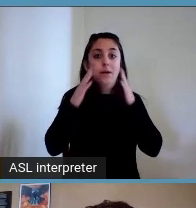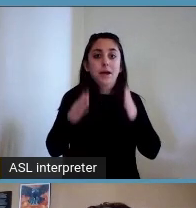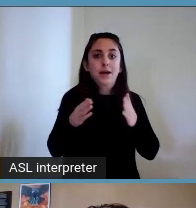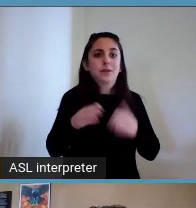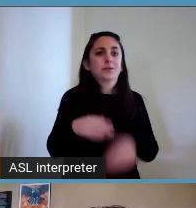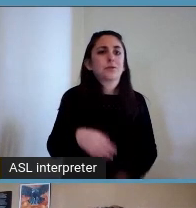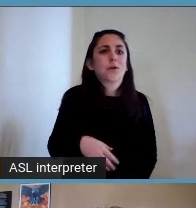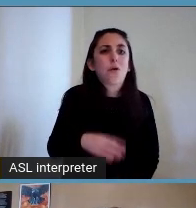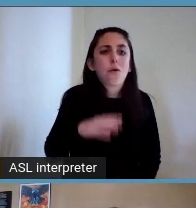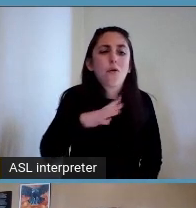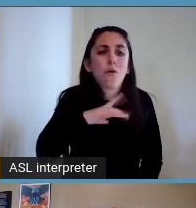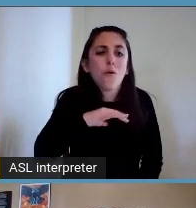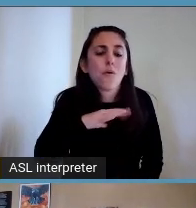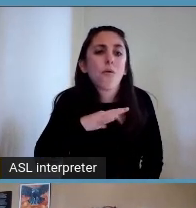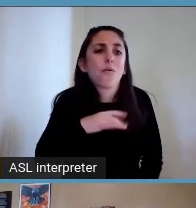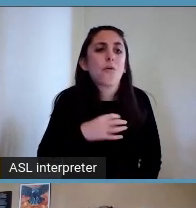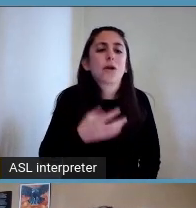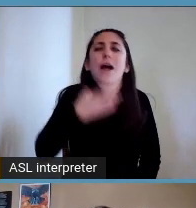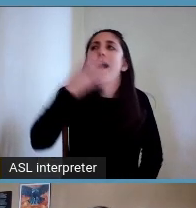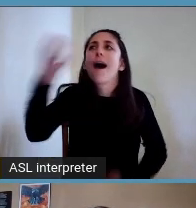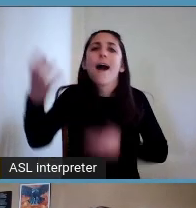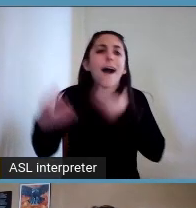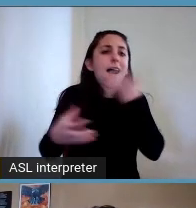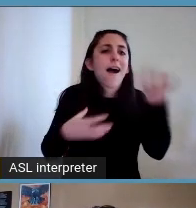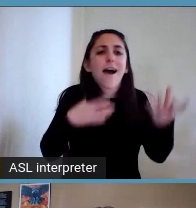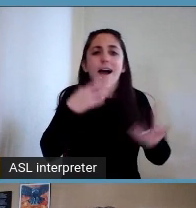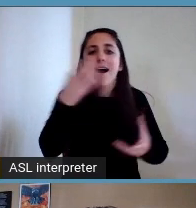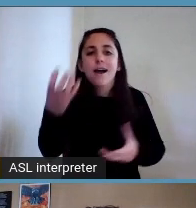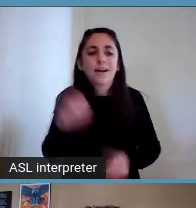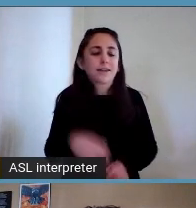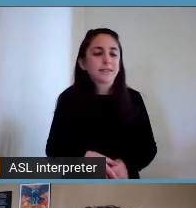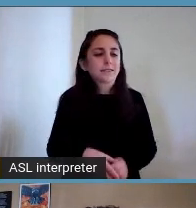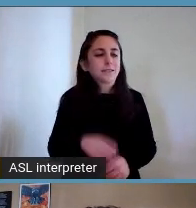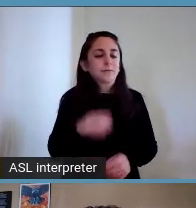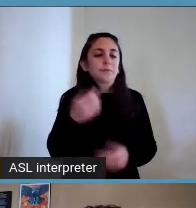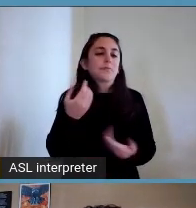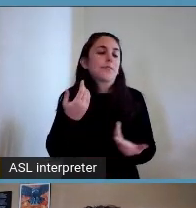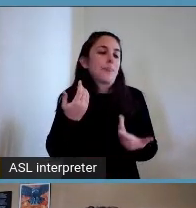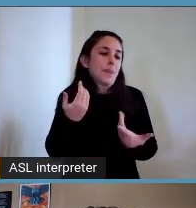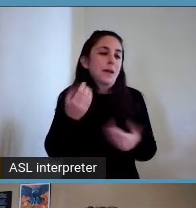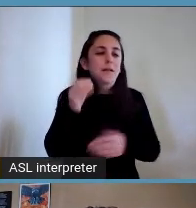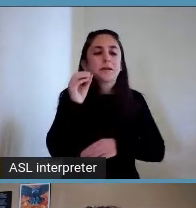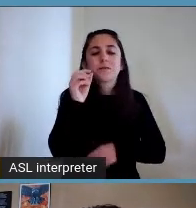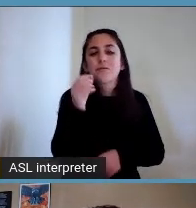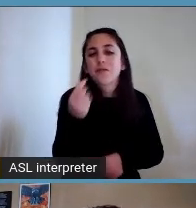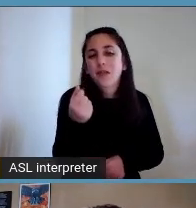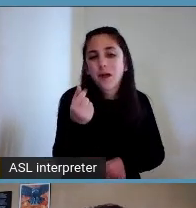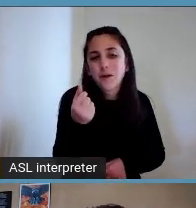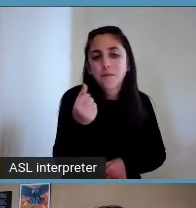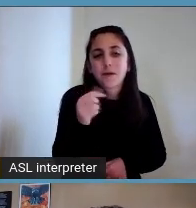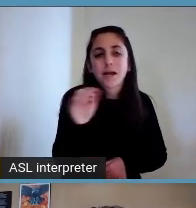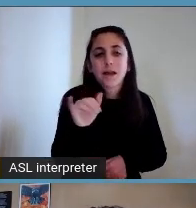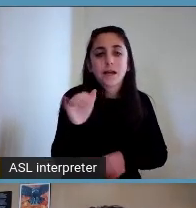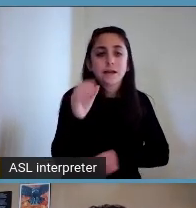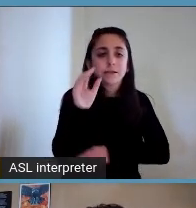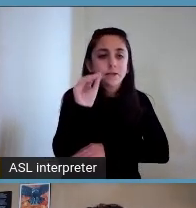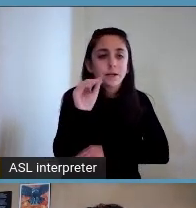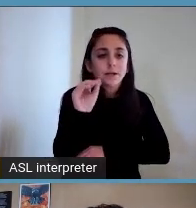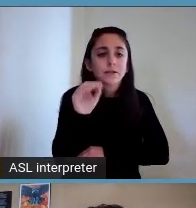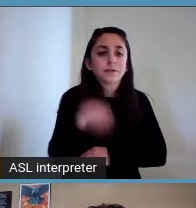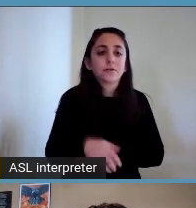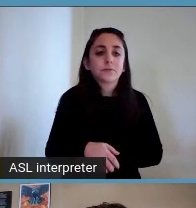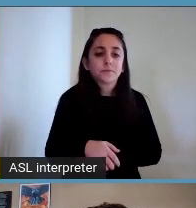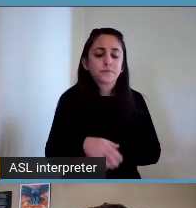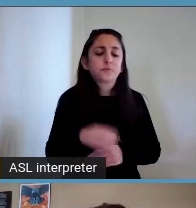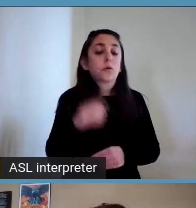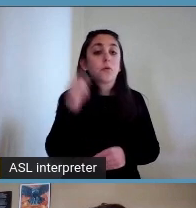They kind of sound like dinosaurs. And so this was the second most popular video on Instagram in the past year, which is one reason I was sharing